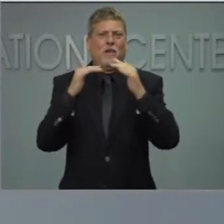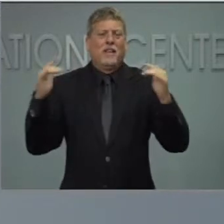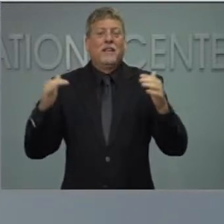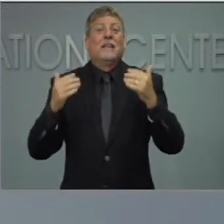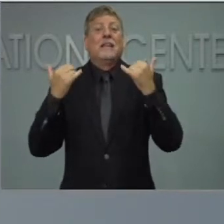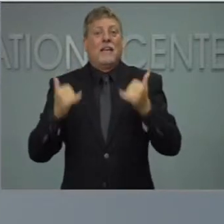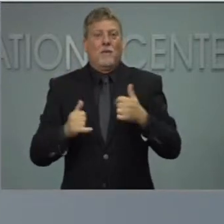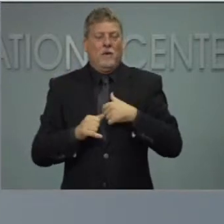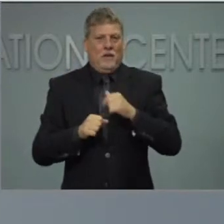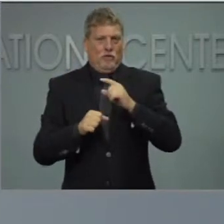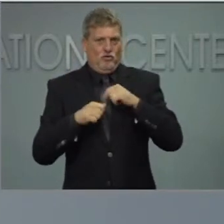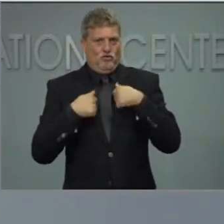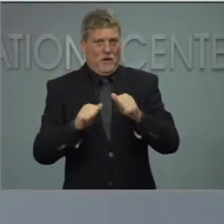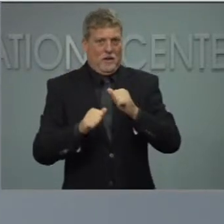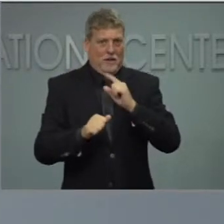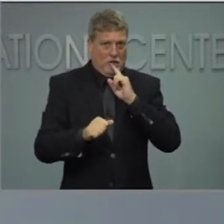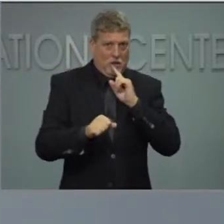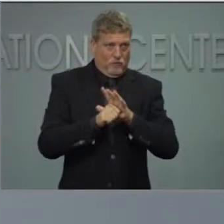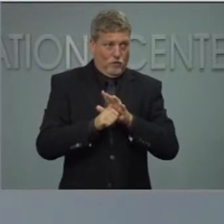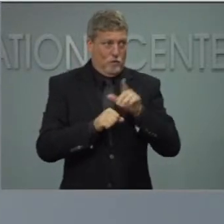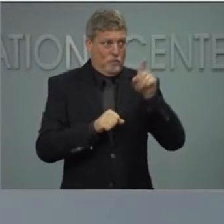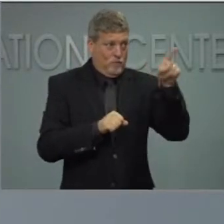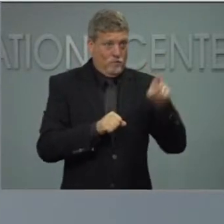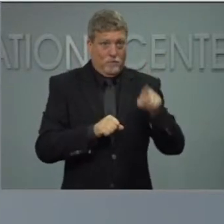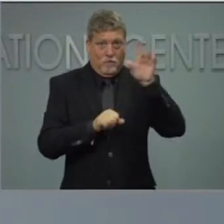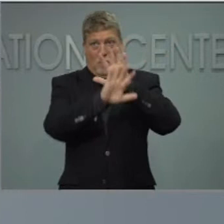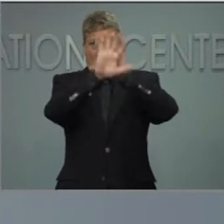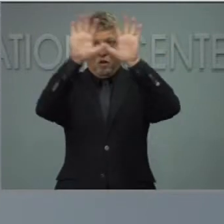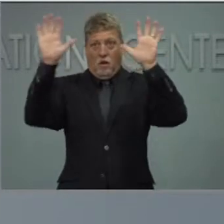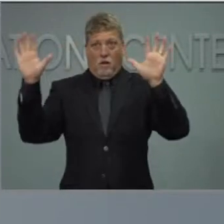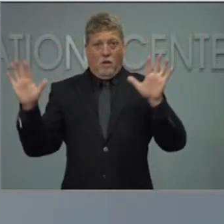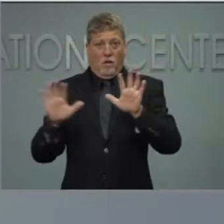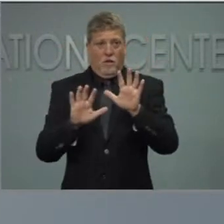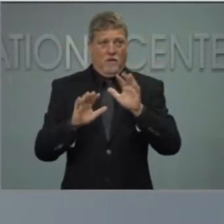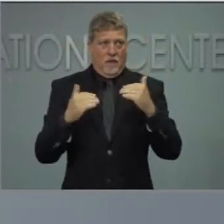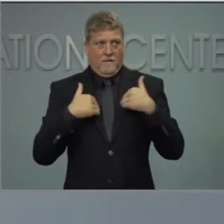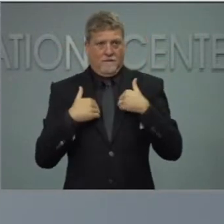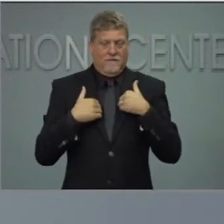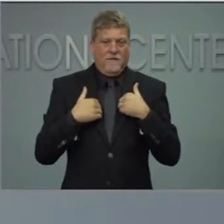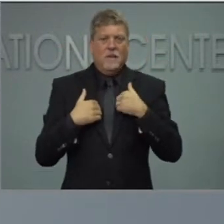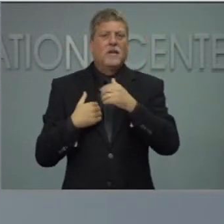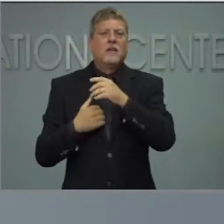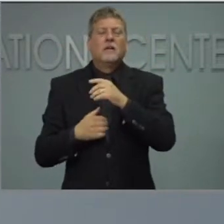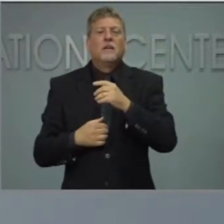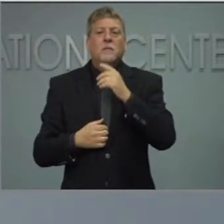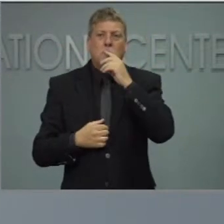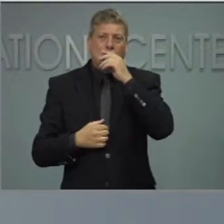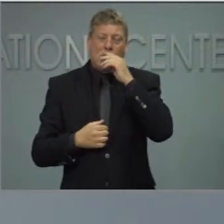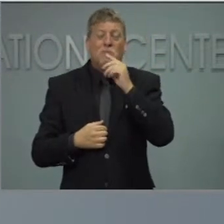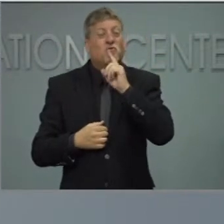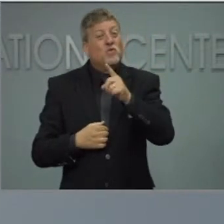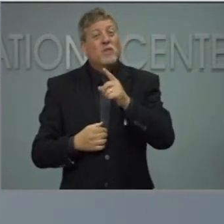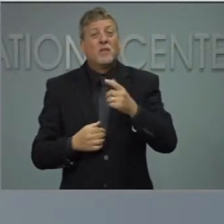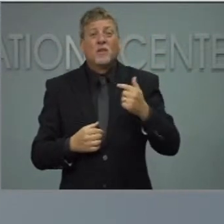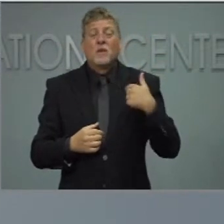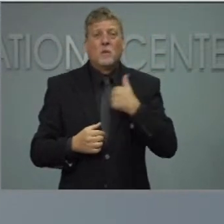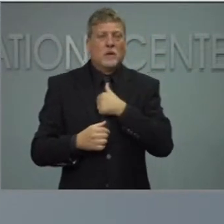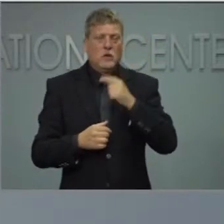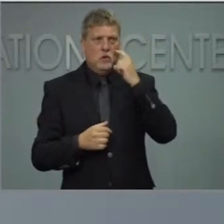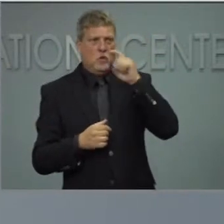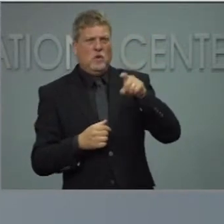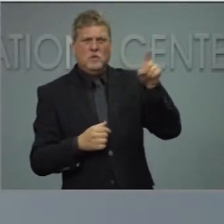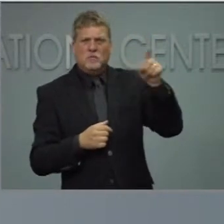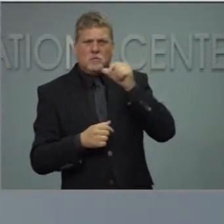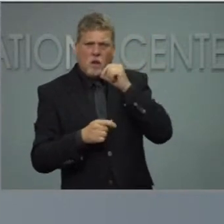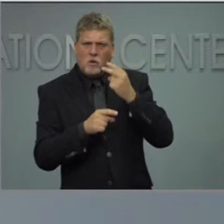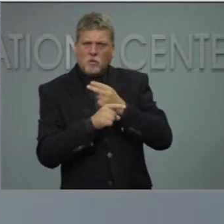in wider places across North Carolina. If anything, we have seen low usage of the monoclonal antibodies, and we want to